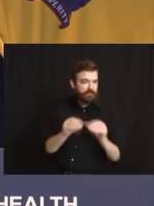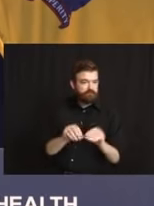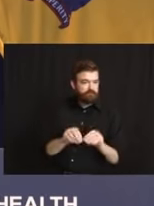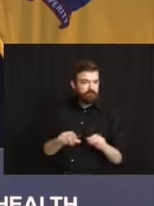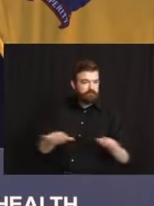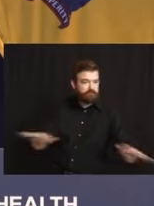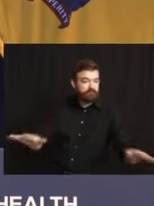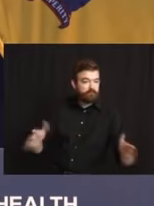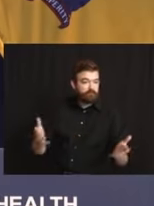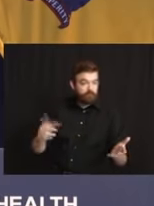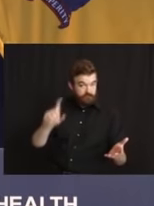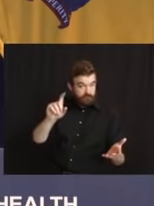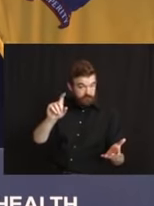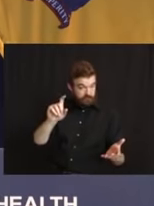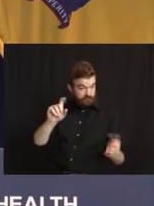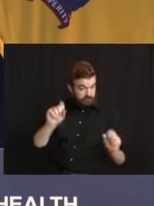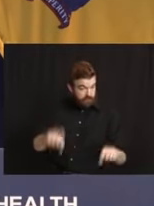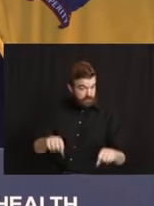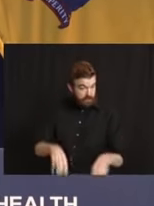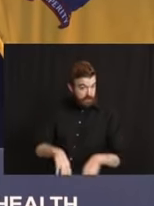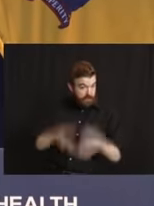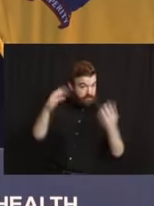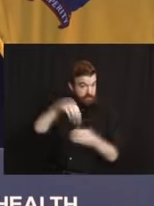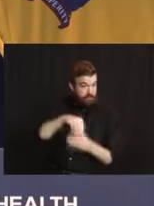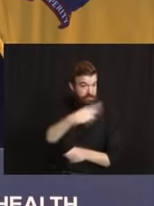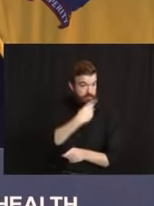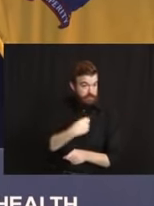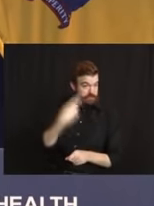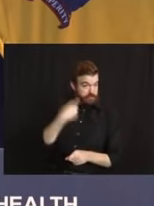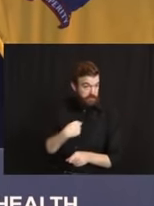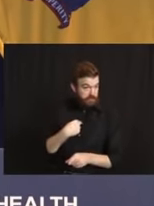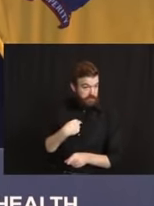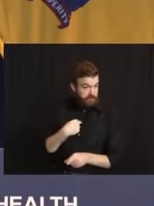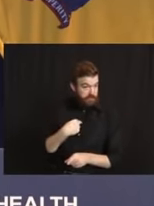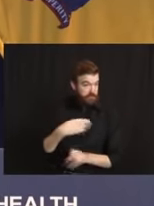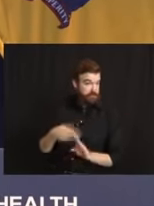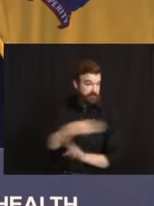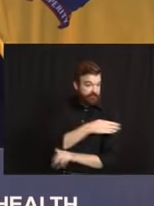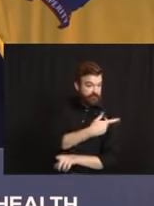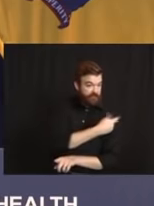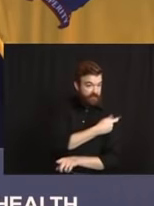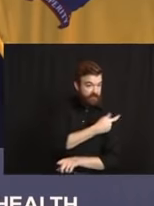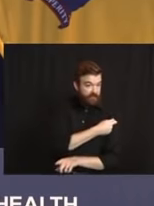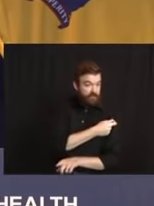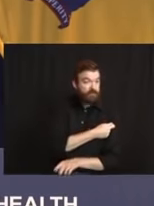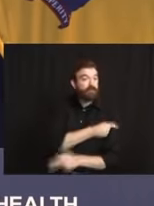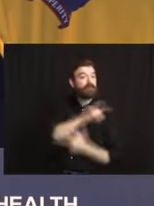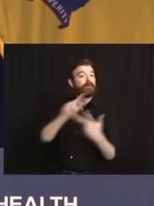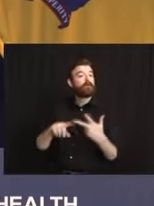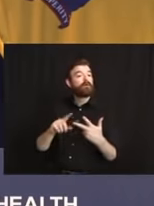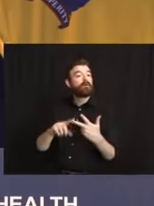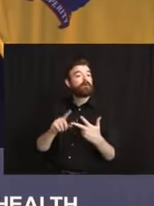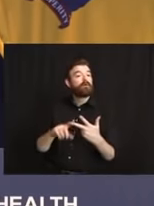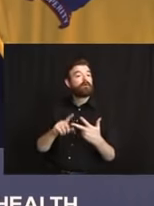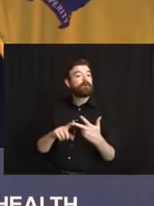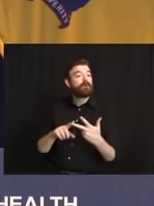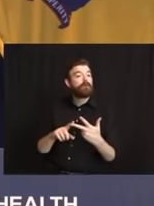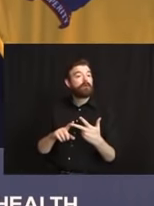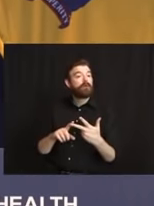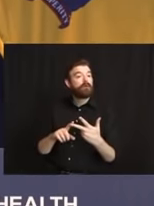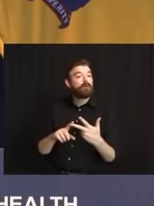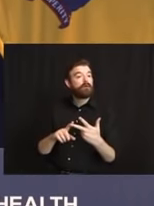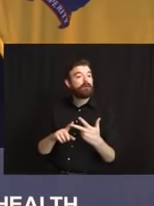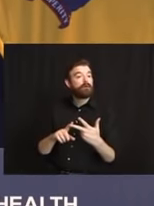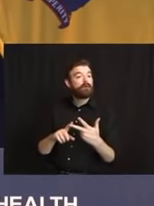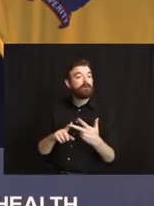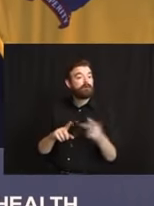similarly vulnerable, are you considering pulling back on visits to those locations? And